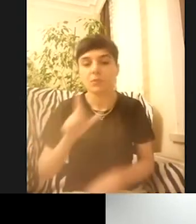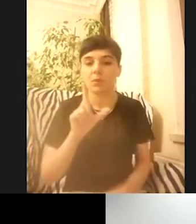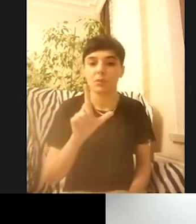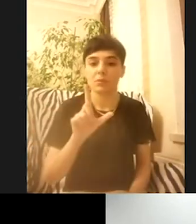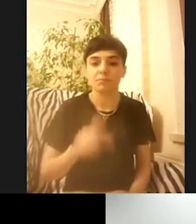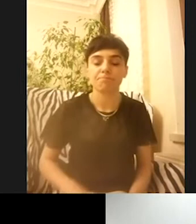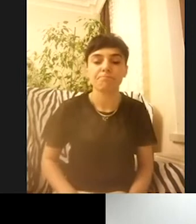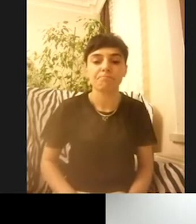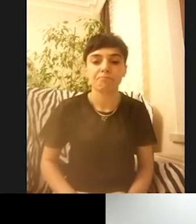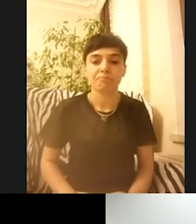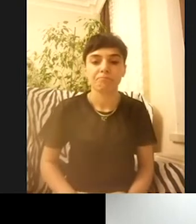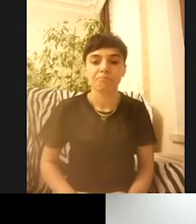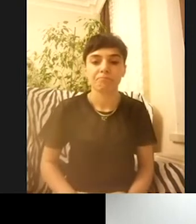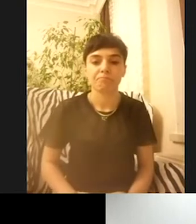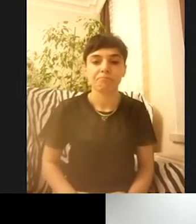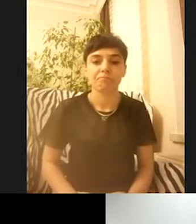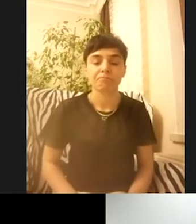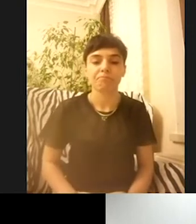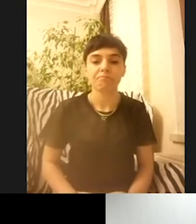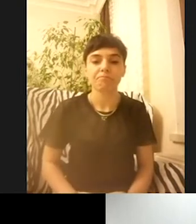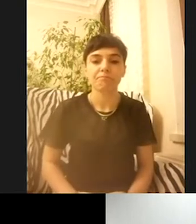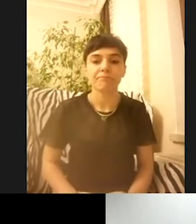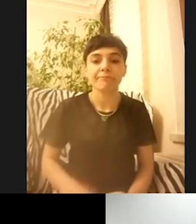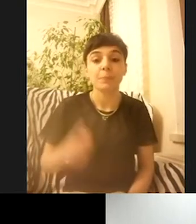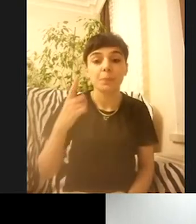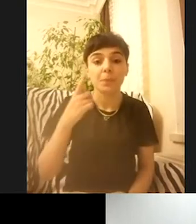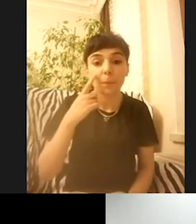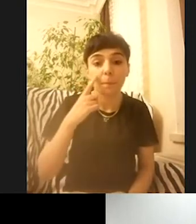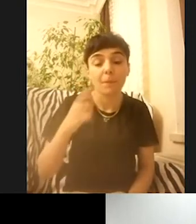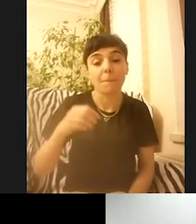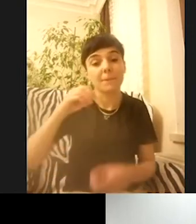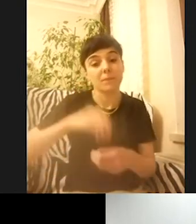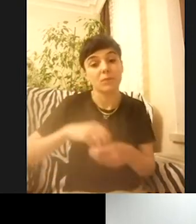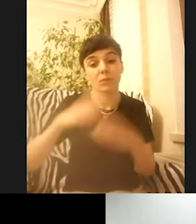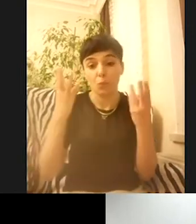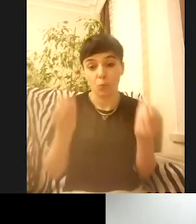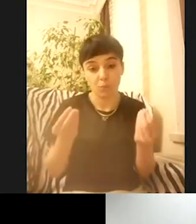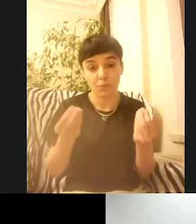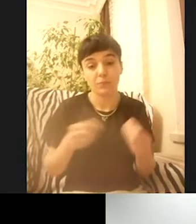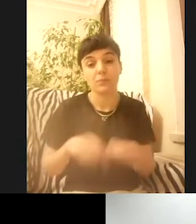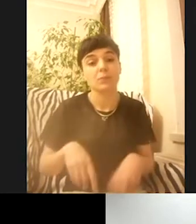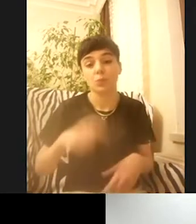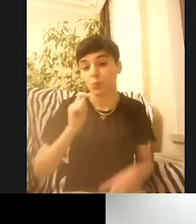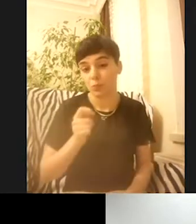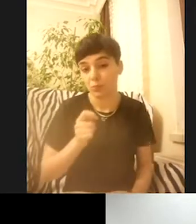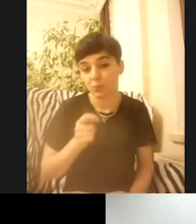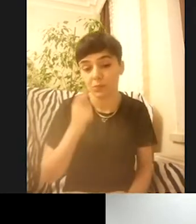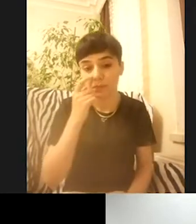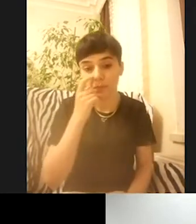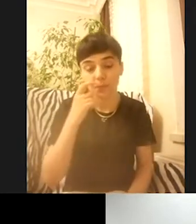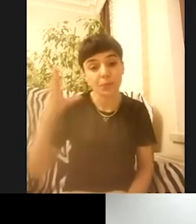that process, which is the case in the Netherlands. So when you talk about, again, homonationalism, you see